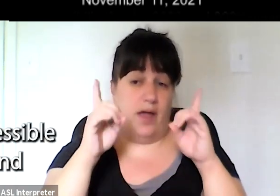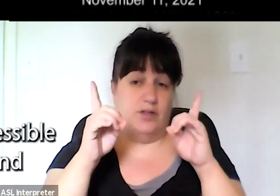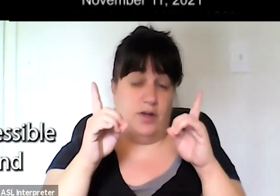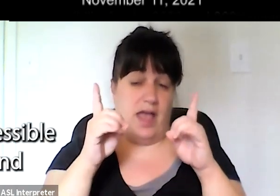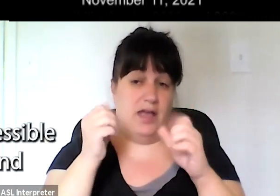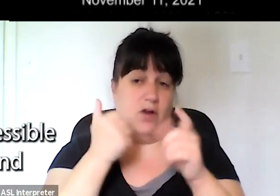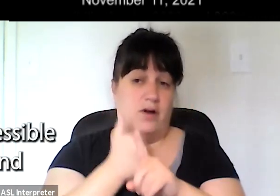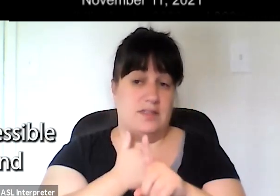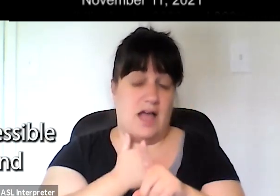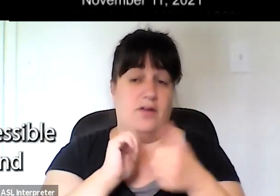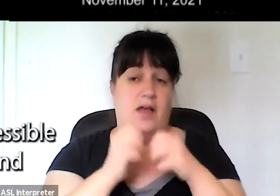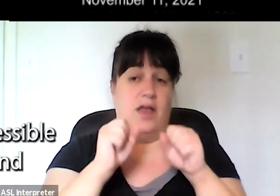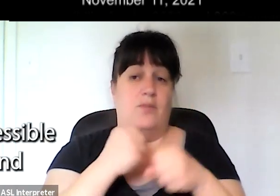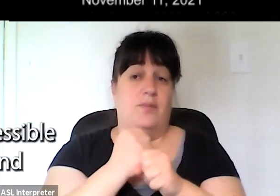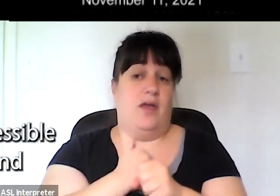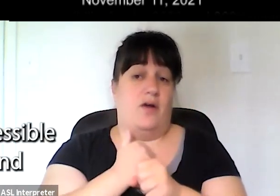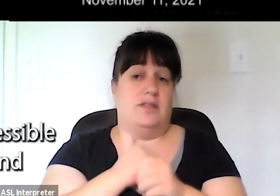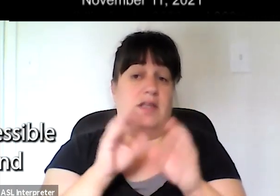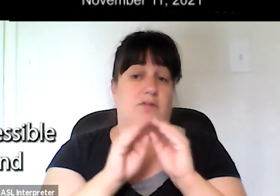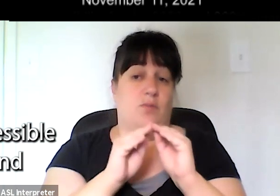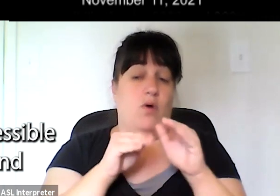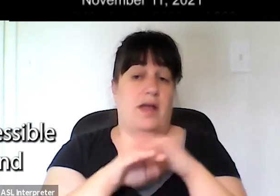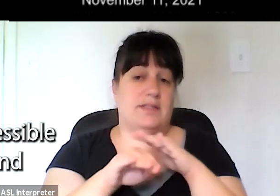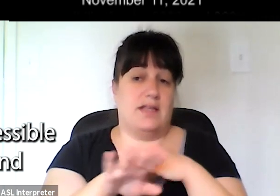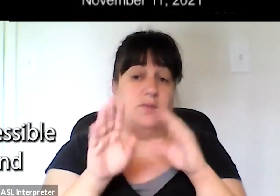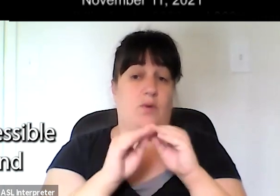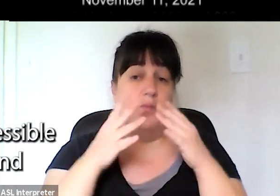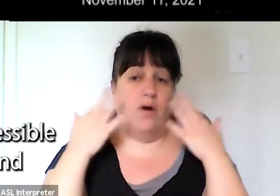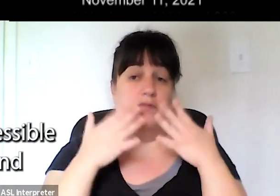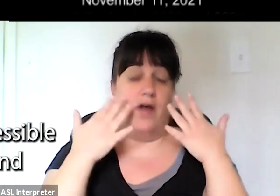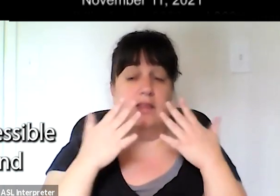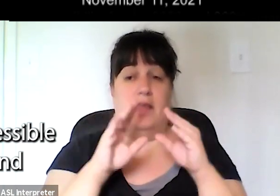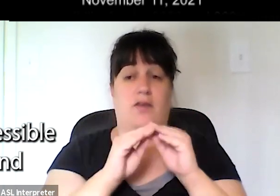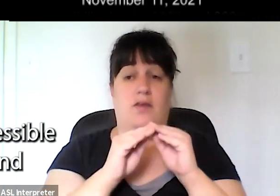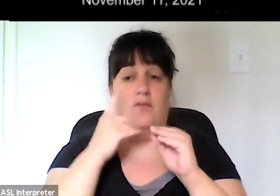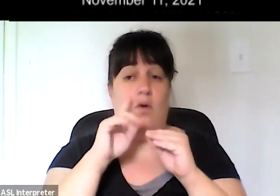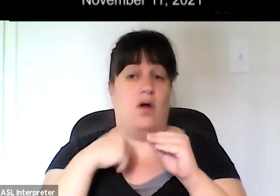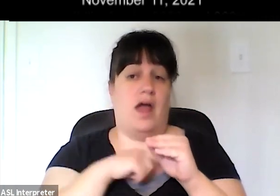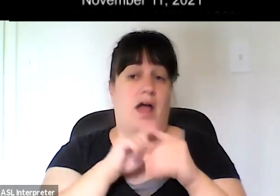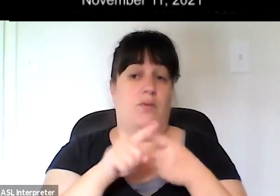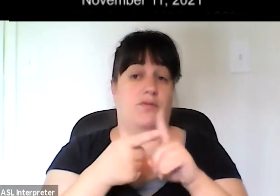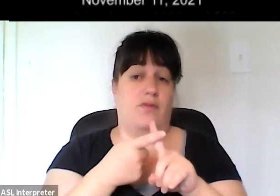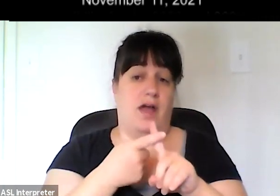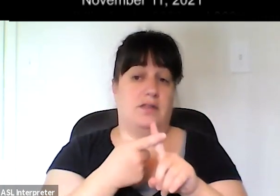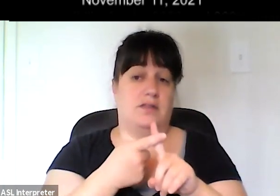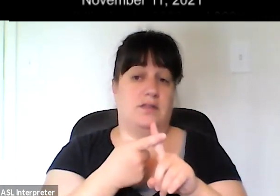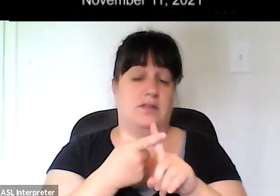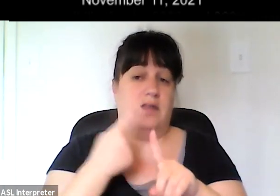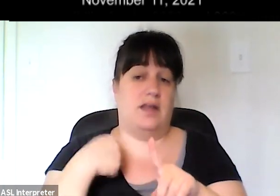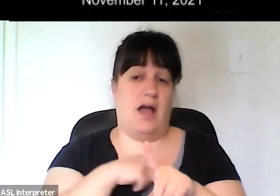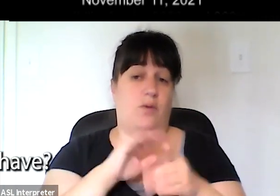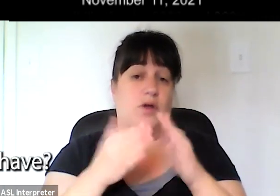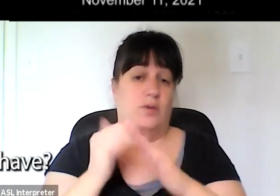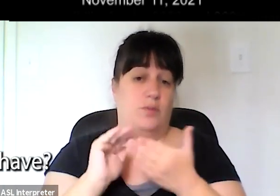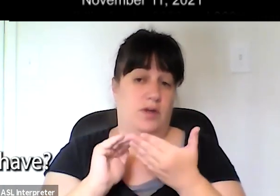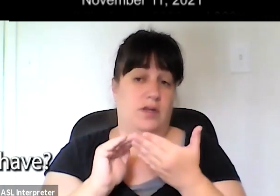ourselves. How can we make ourselves more accessible and more friendly for our friends and our community